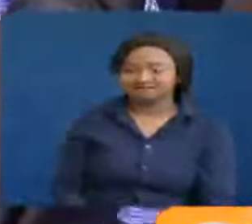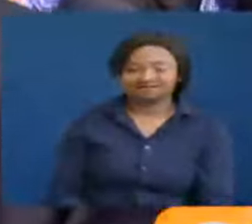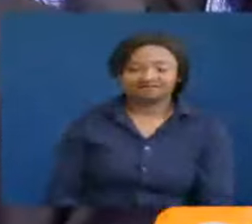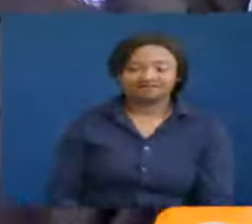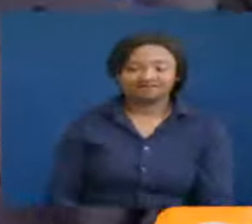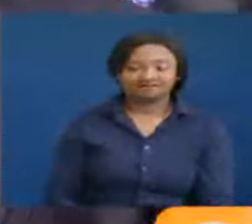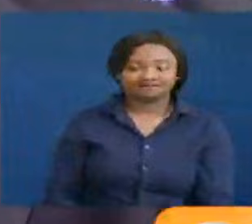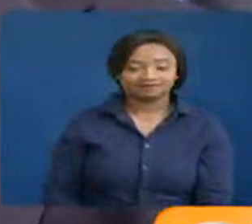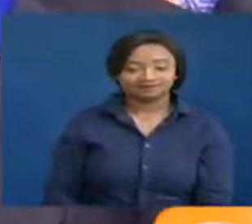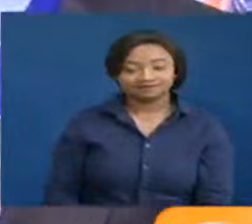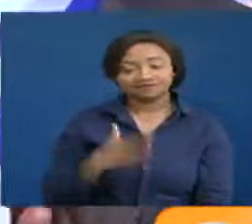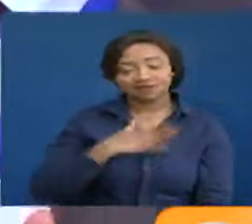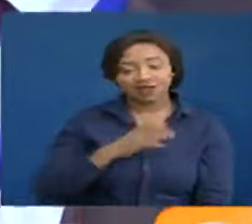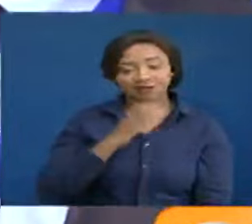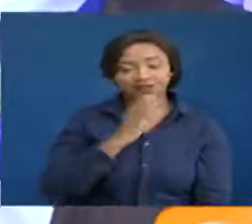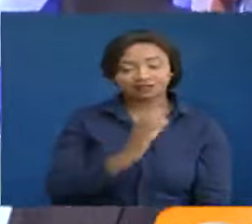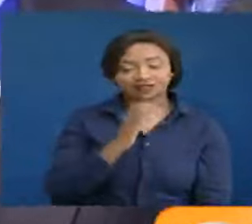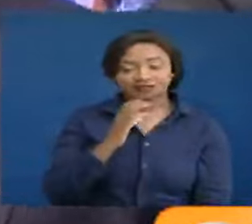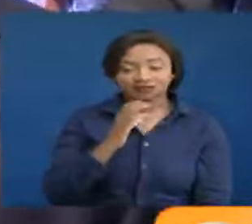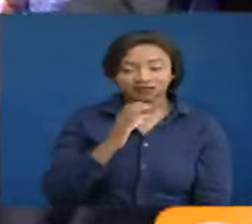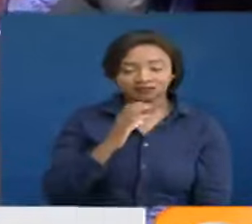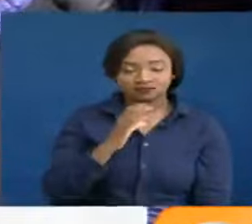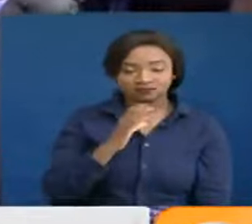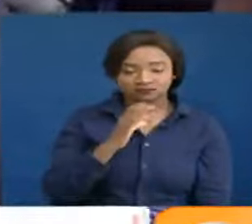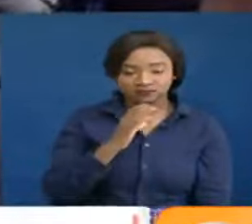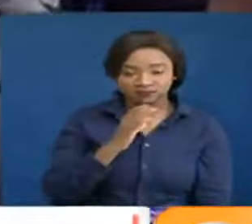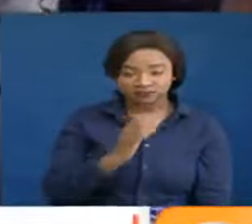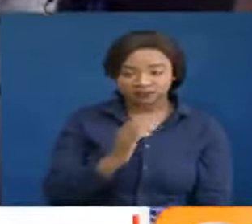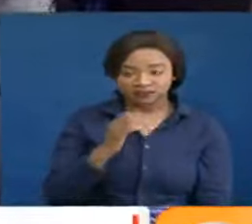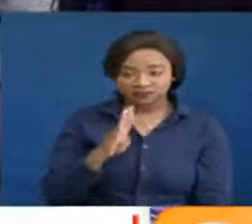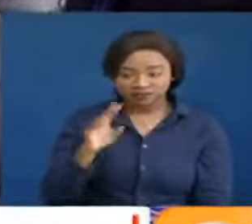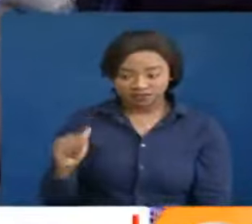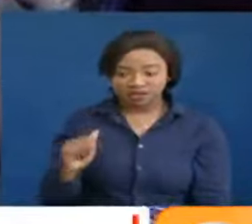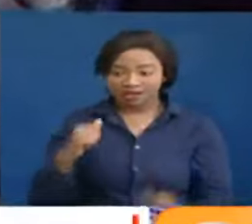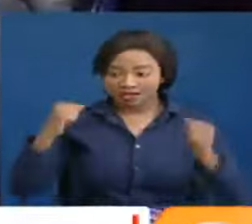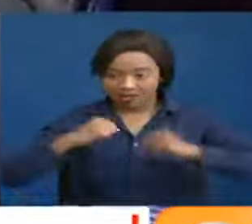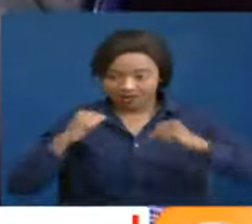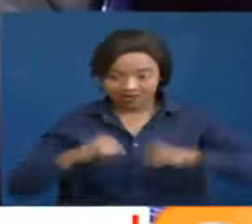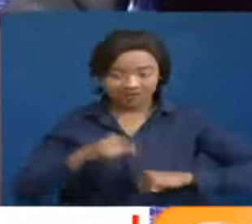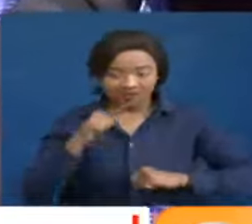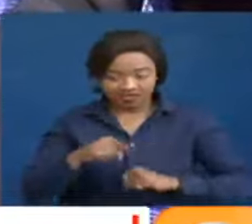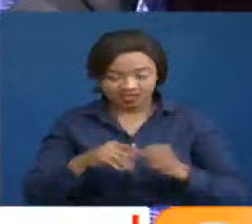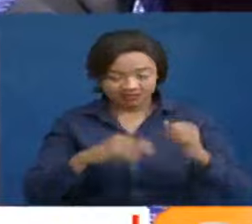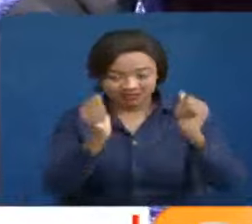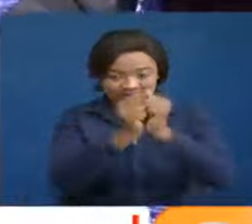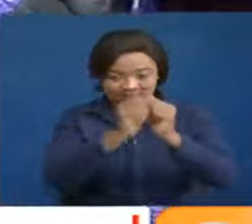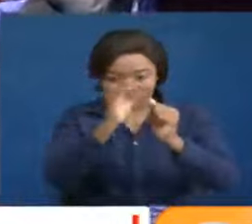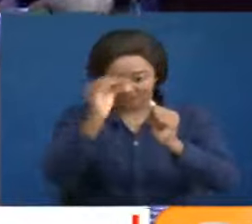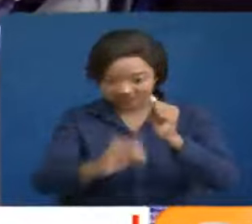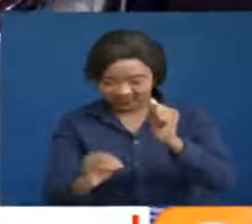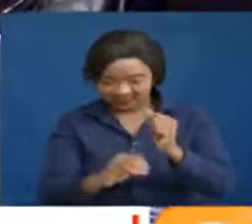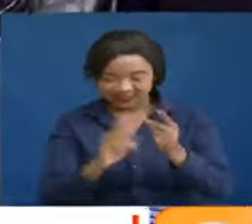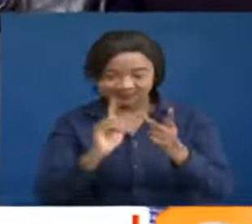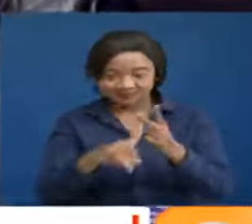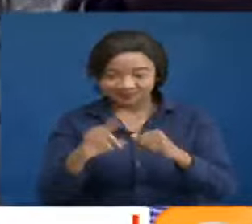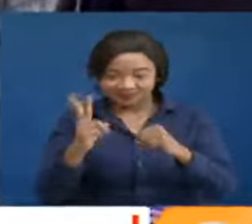The return to work formula is very clear. It is 10%, 7%, and